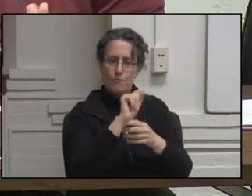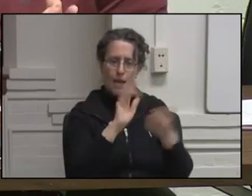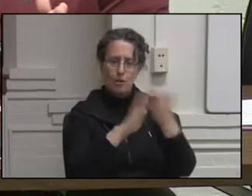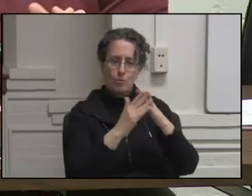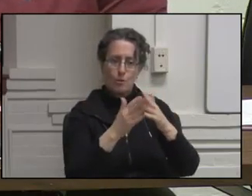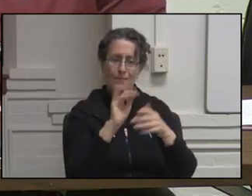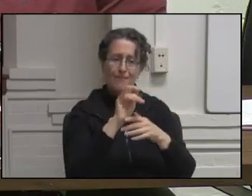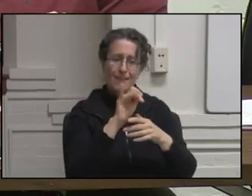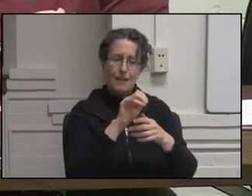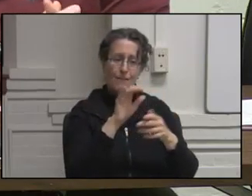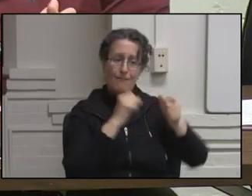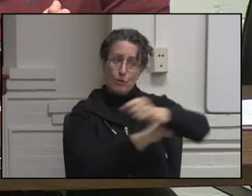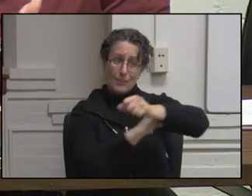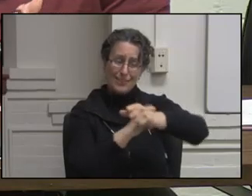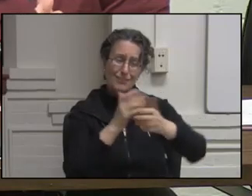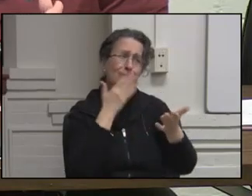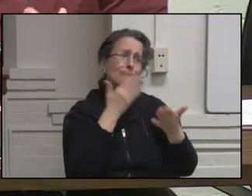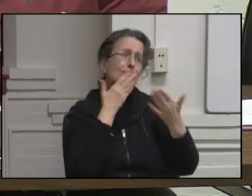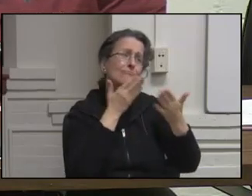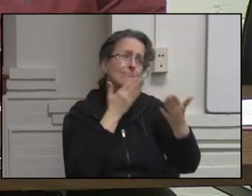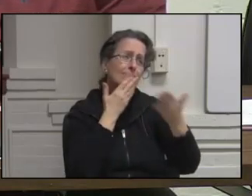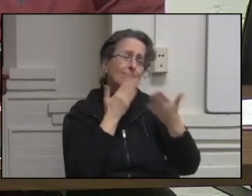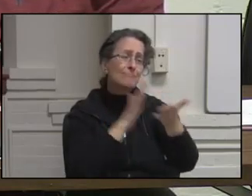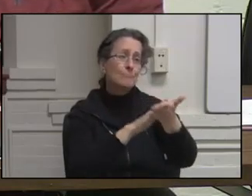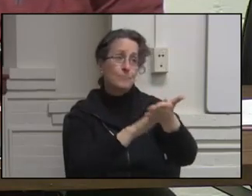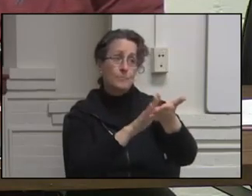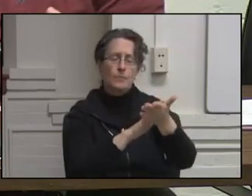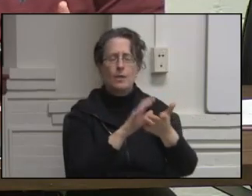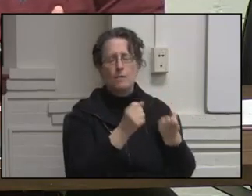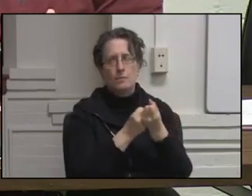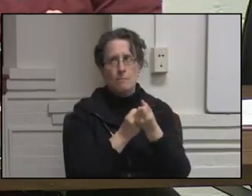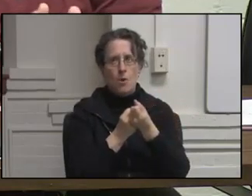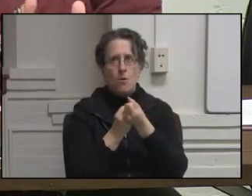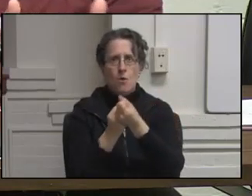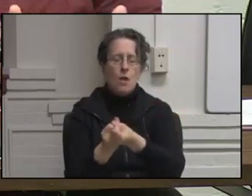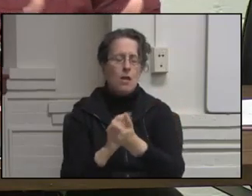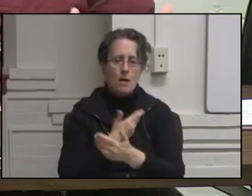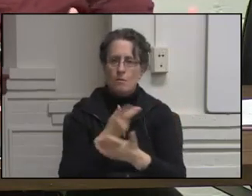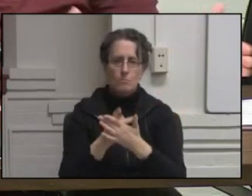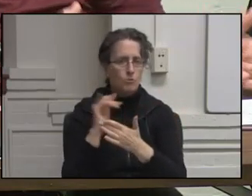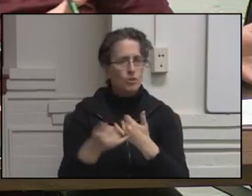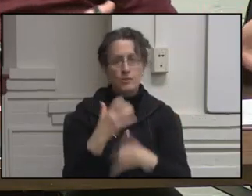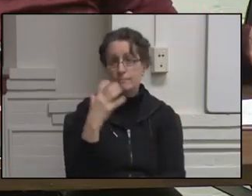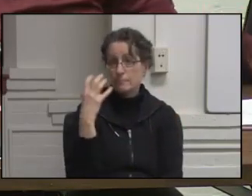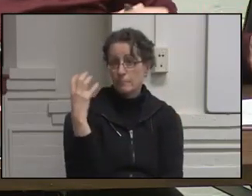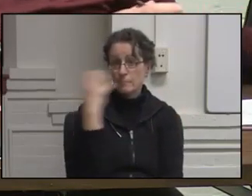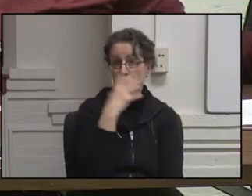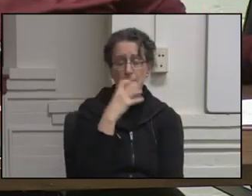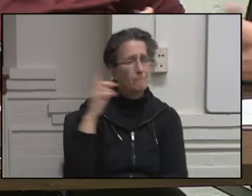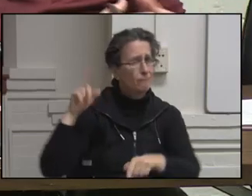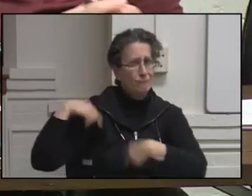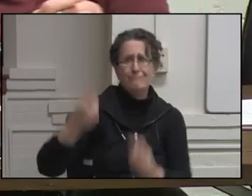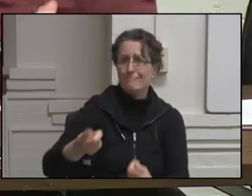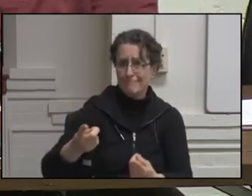giving kudos to this evening. They, you know, they've been very supportive in this project. Prior to, they've already